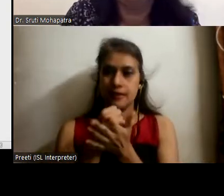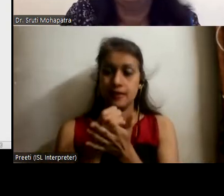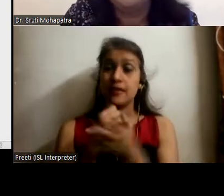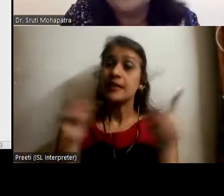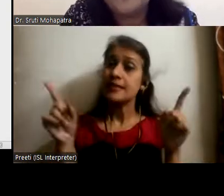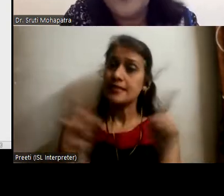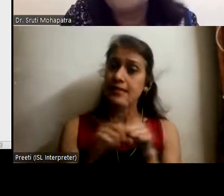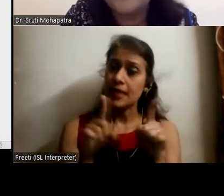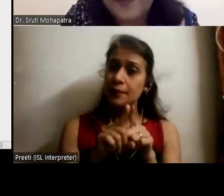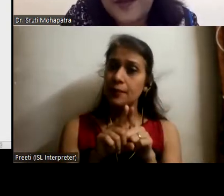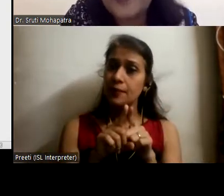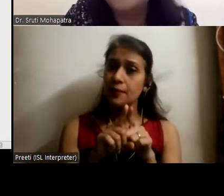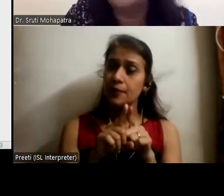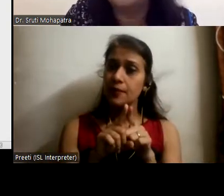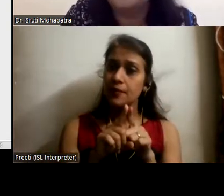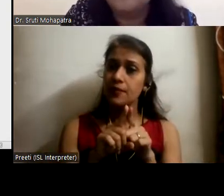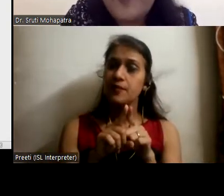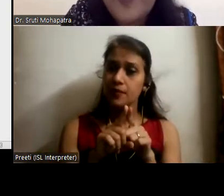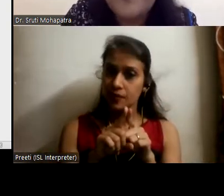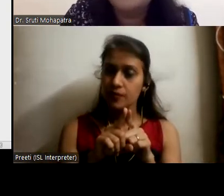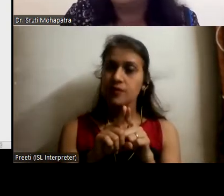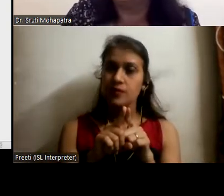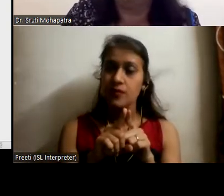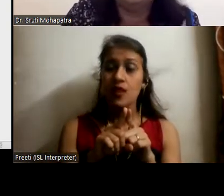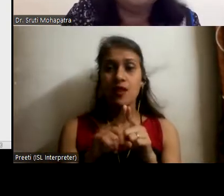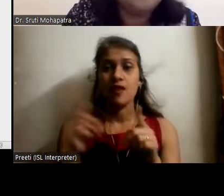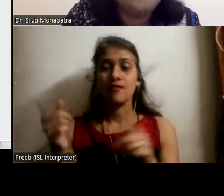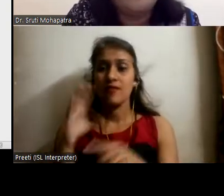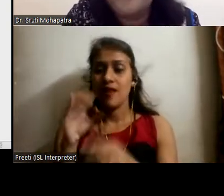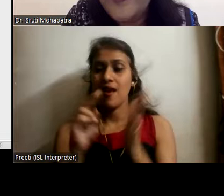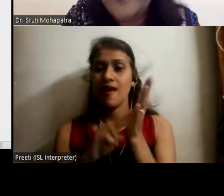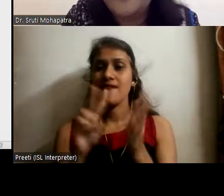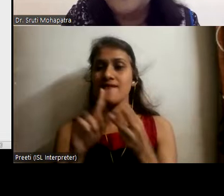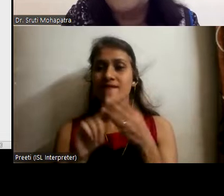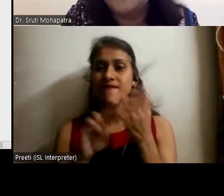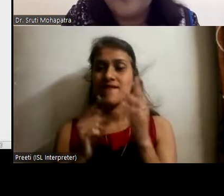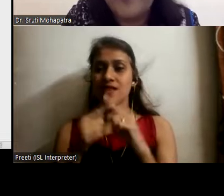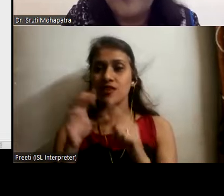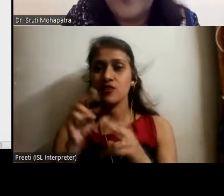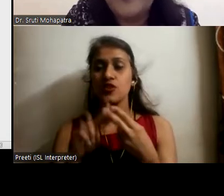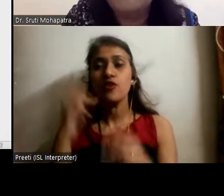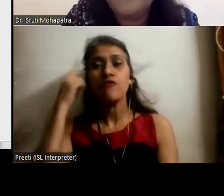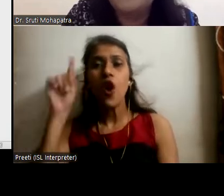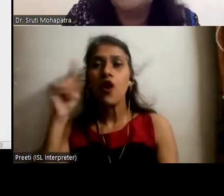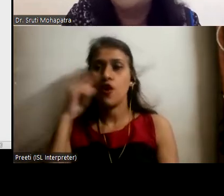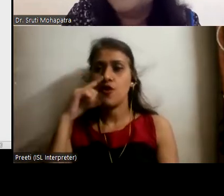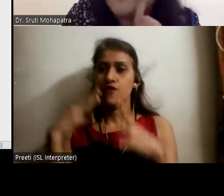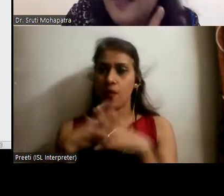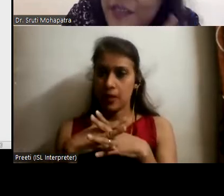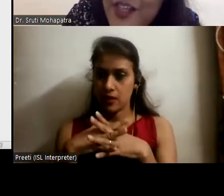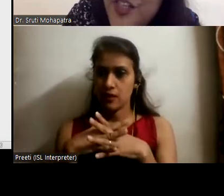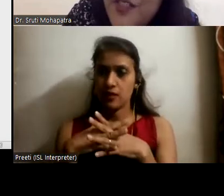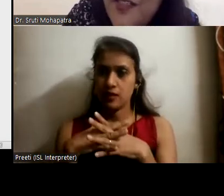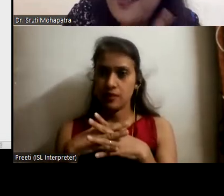Similarly, we also have a convention on women, and it very, in a very, see,